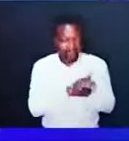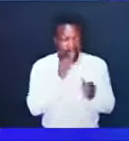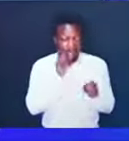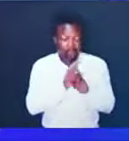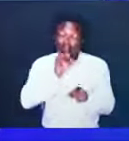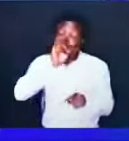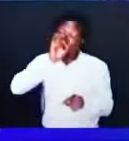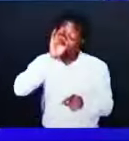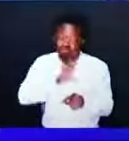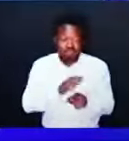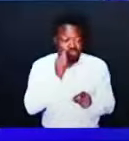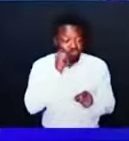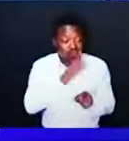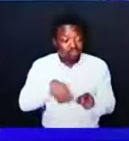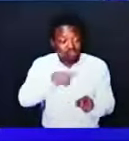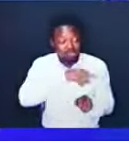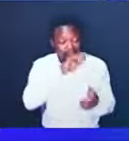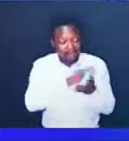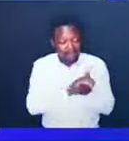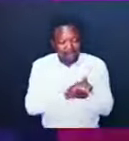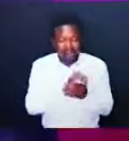sisters.